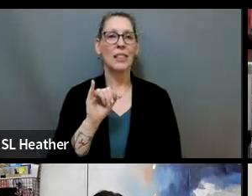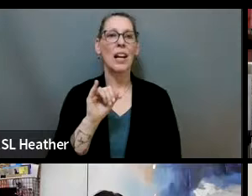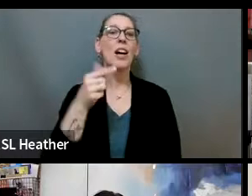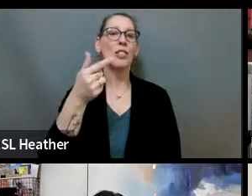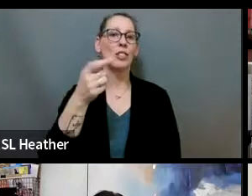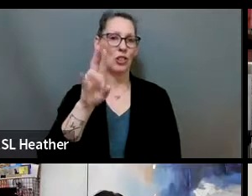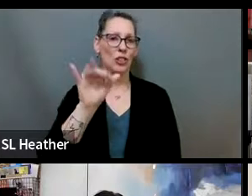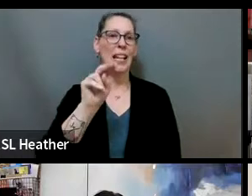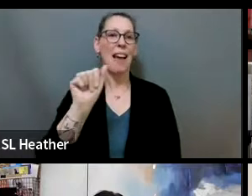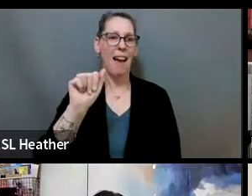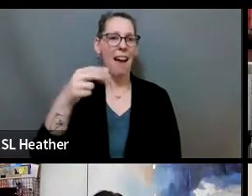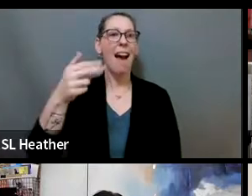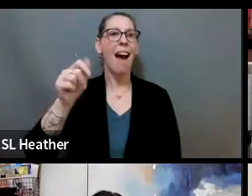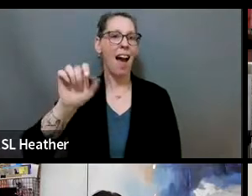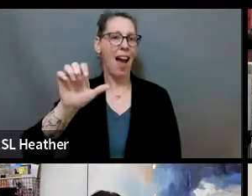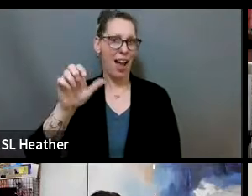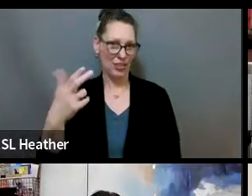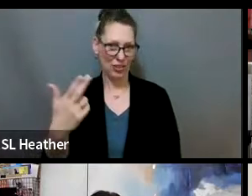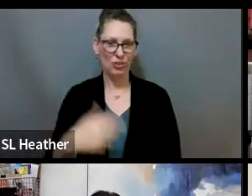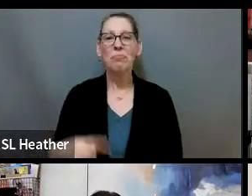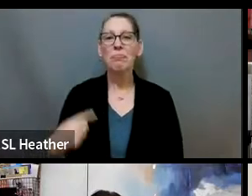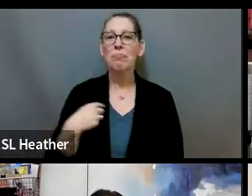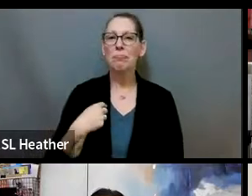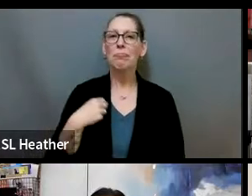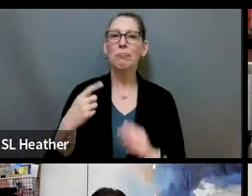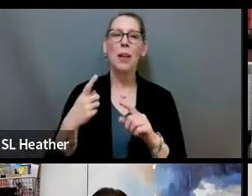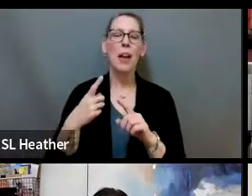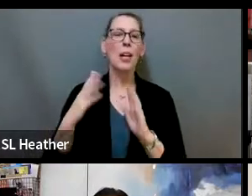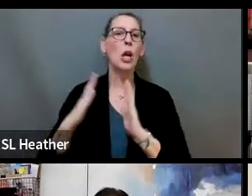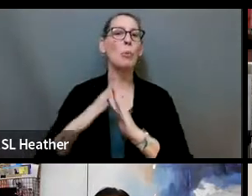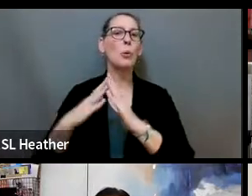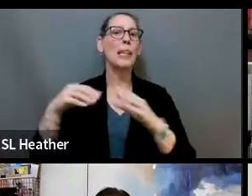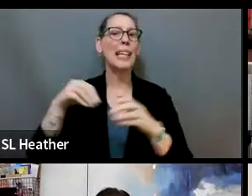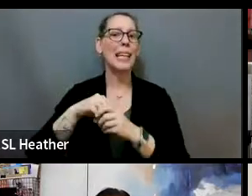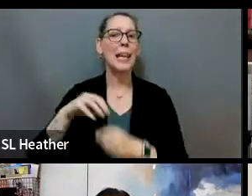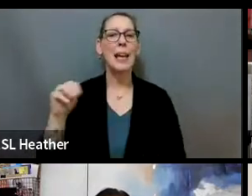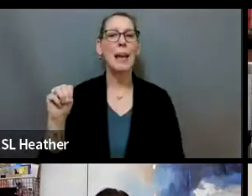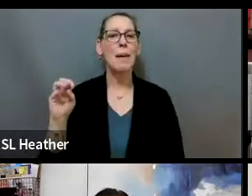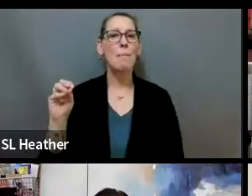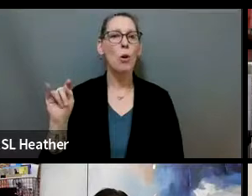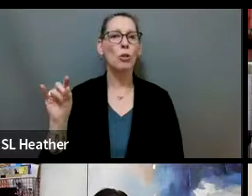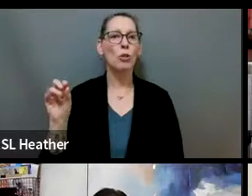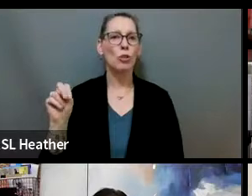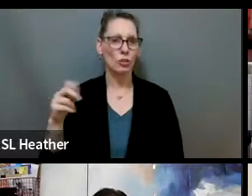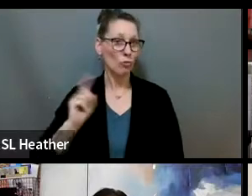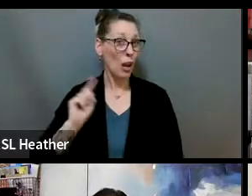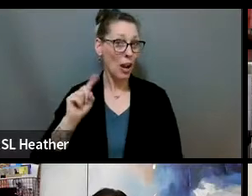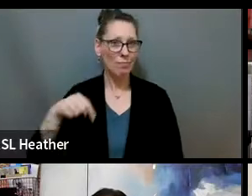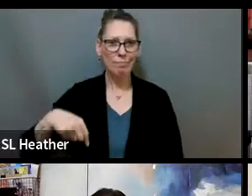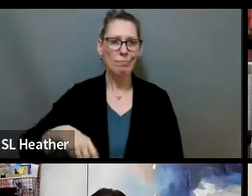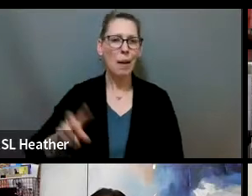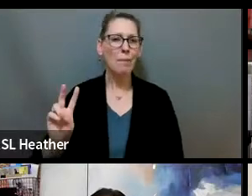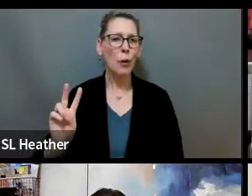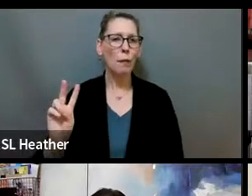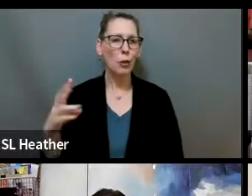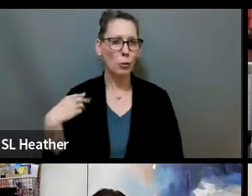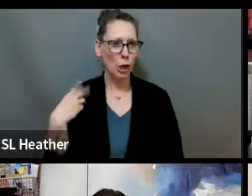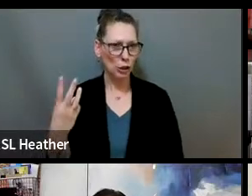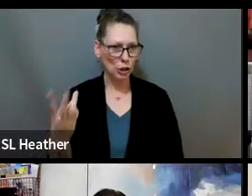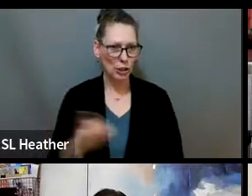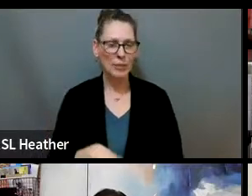Hi, I'm Jarina Hatch with Community in Motion. I'm in Vancouver, Washington.